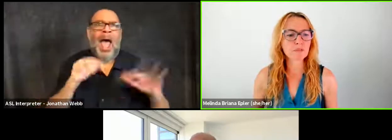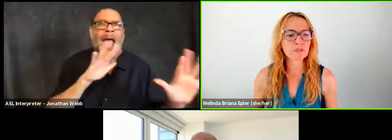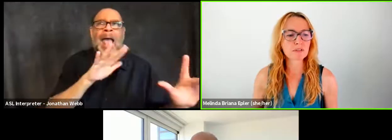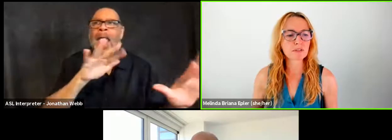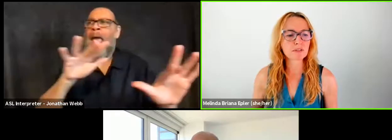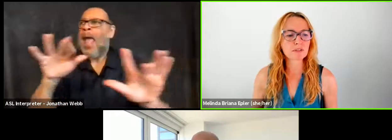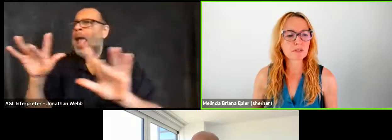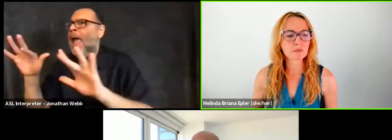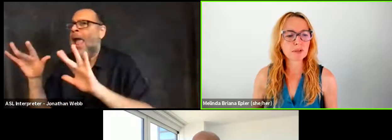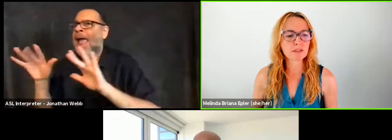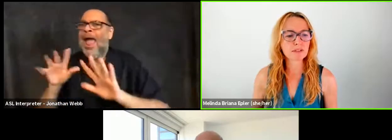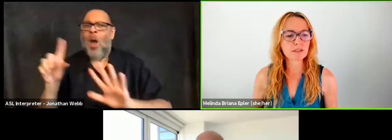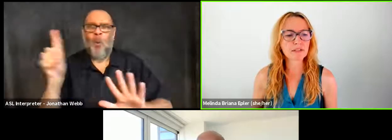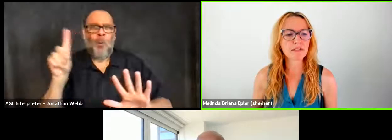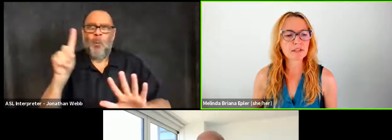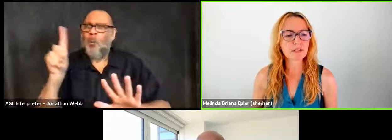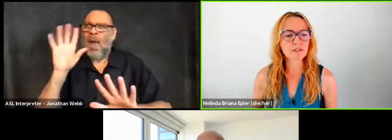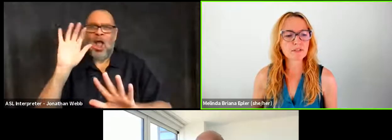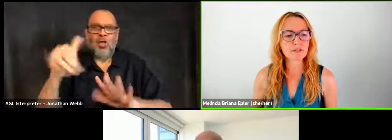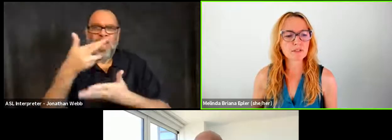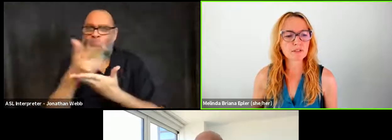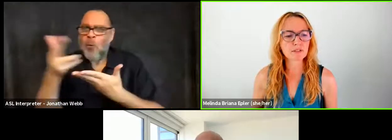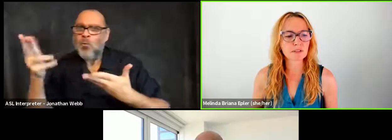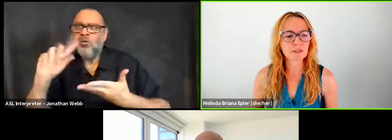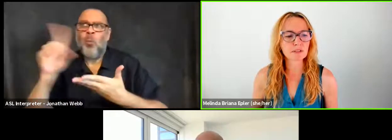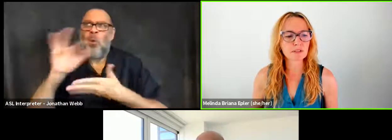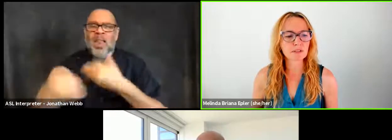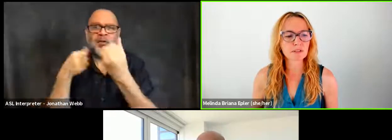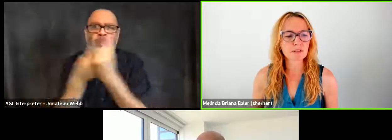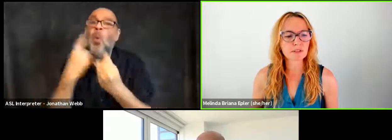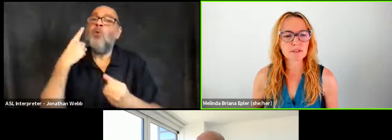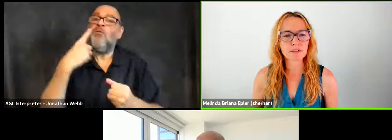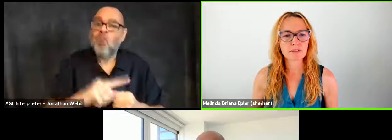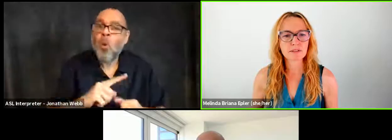Black women, Wayne, and then I can answer the.